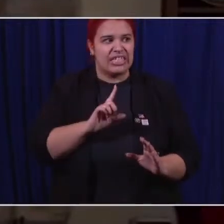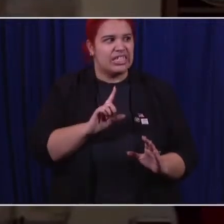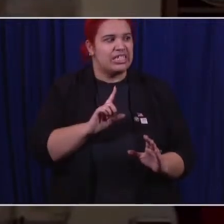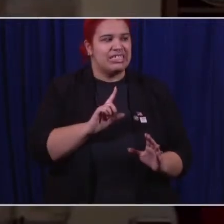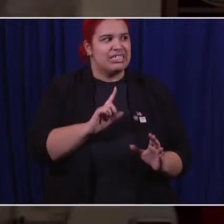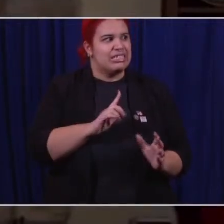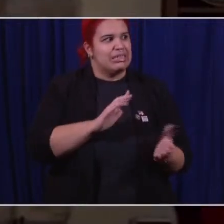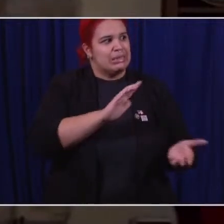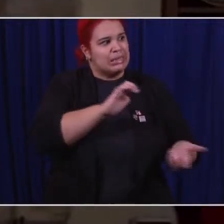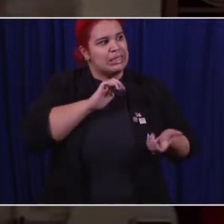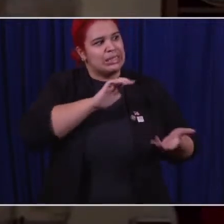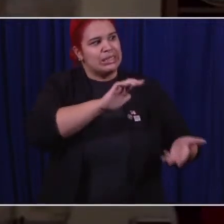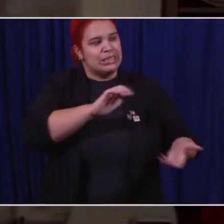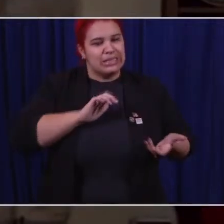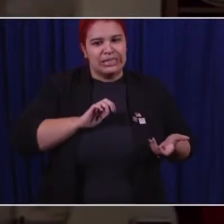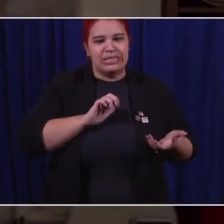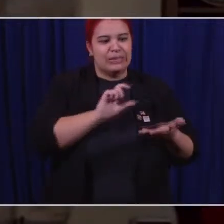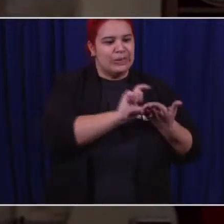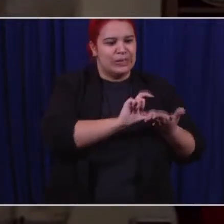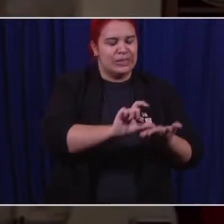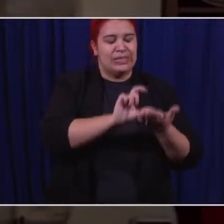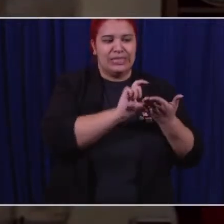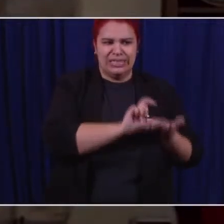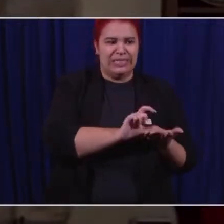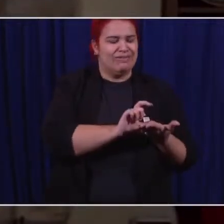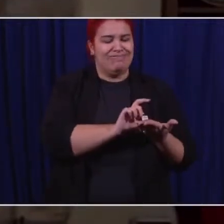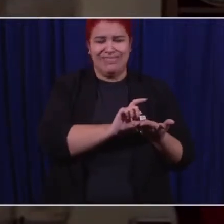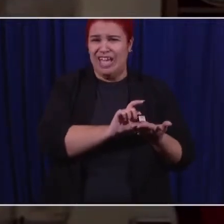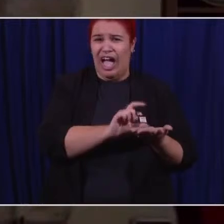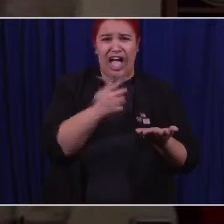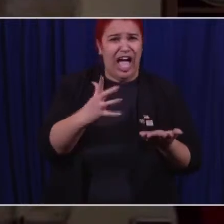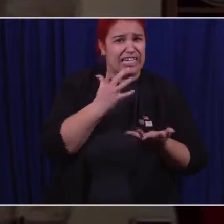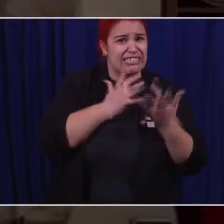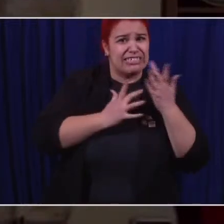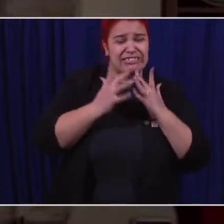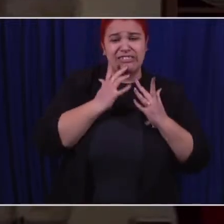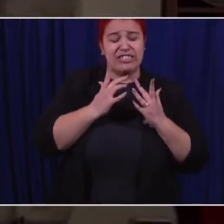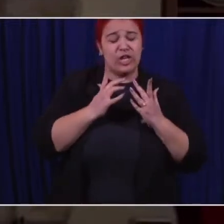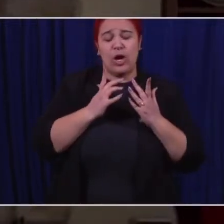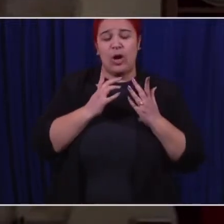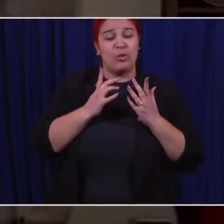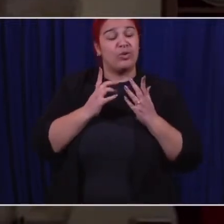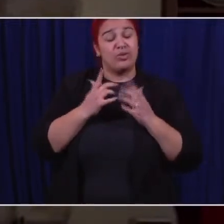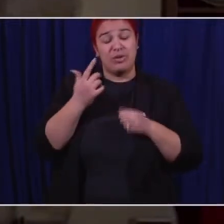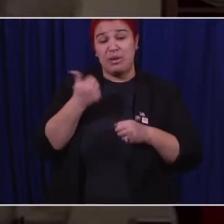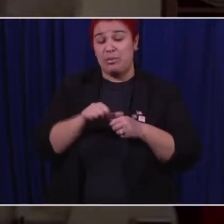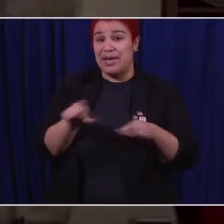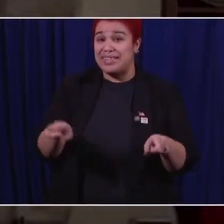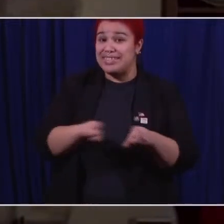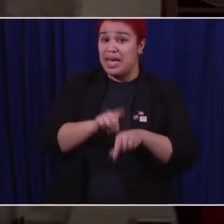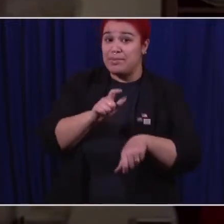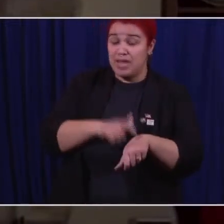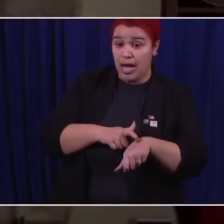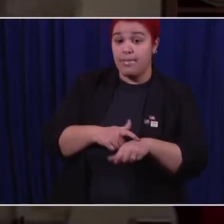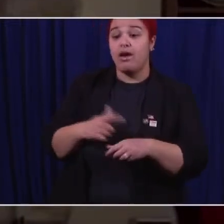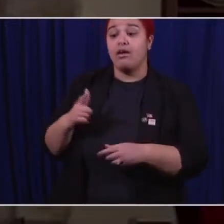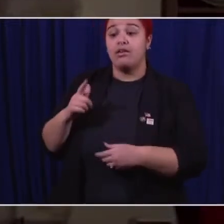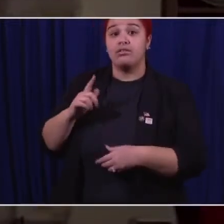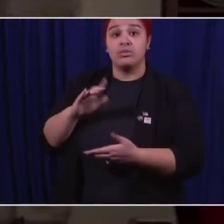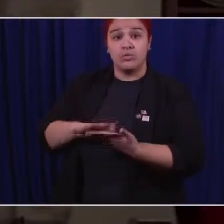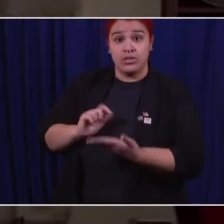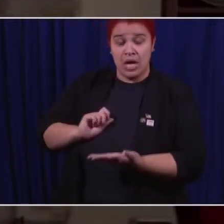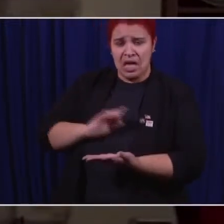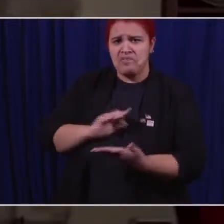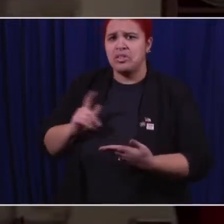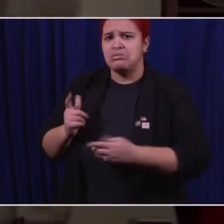that we're moving forward on our older Ohio citizens, and we're trying to do two things at once. And if we had more vaccine,